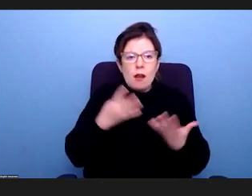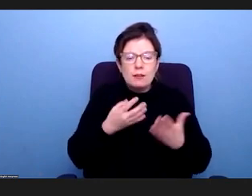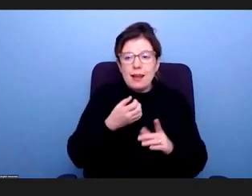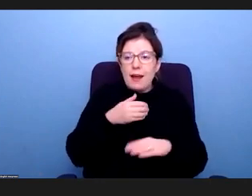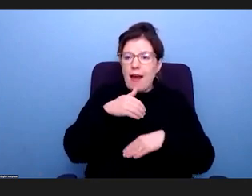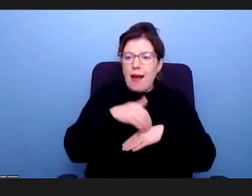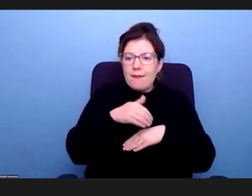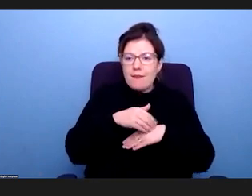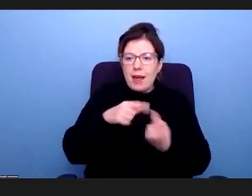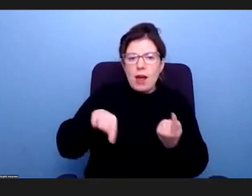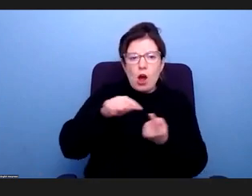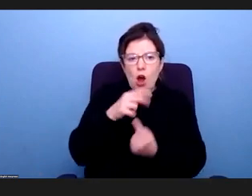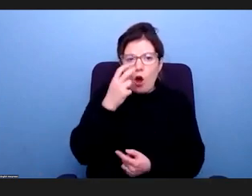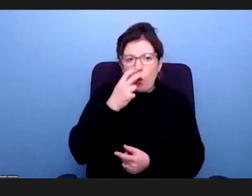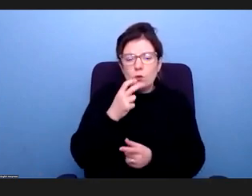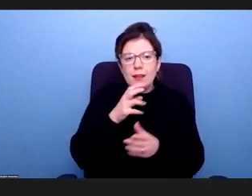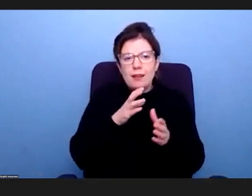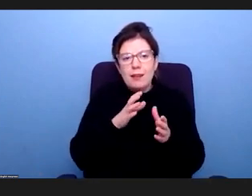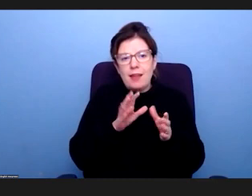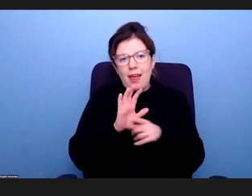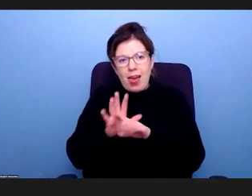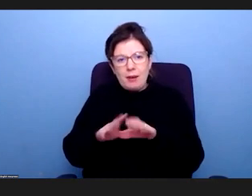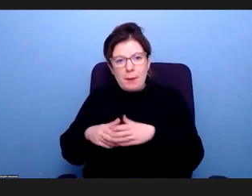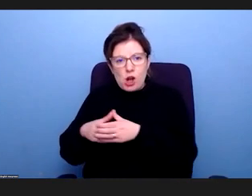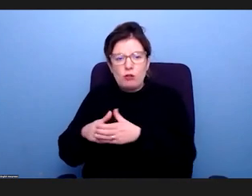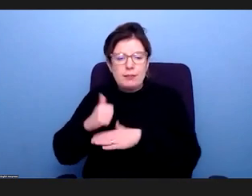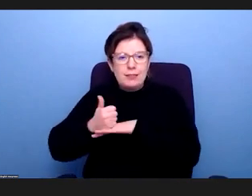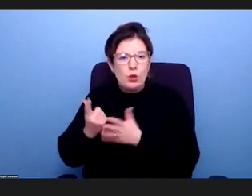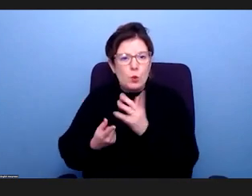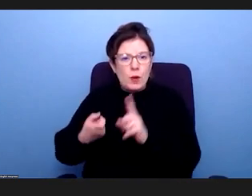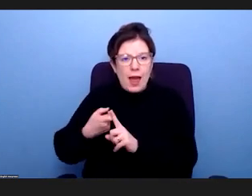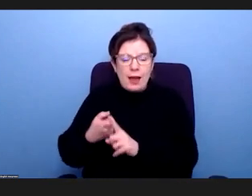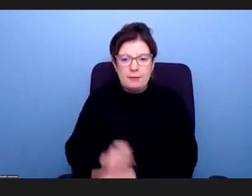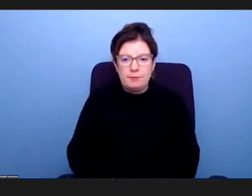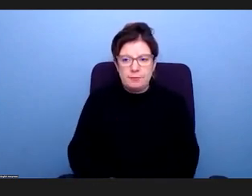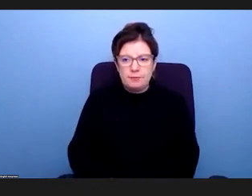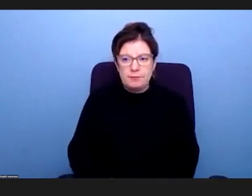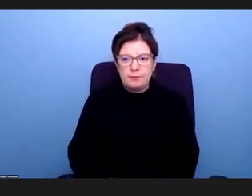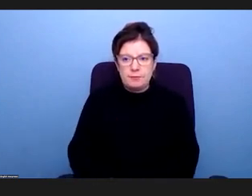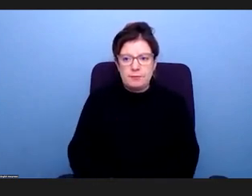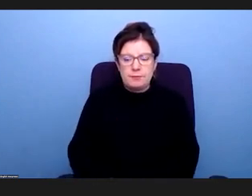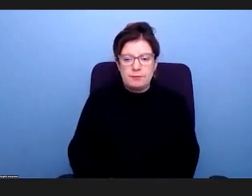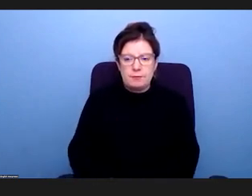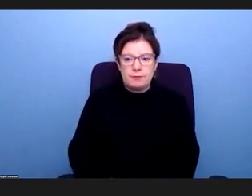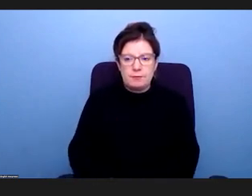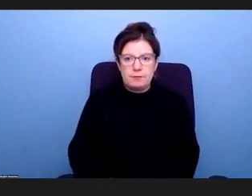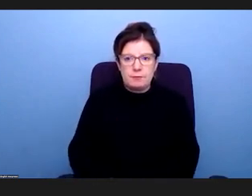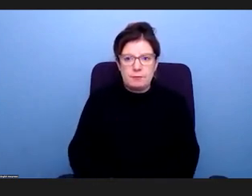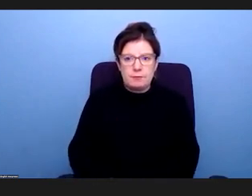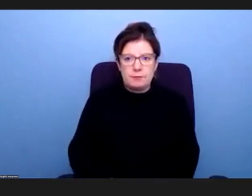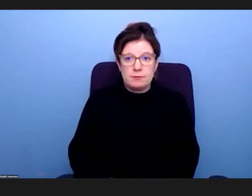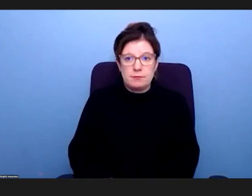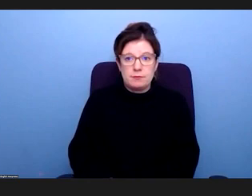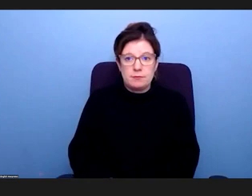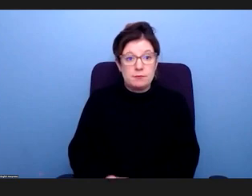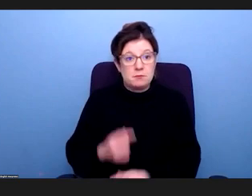older ethnic minorities in the UK. So one of the theories underpinning my